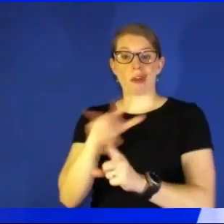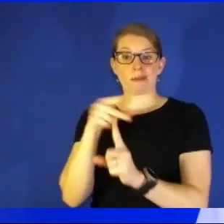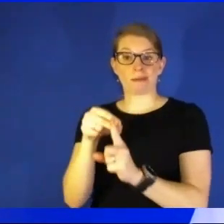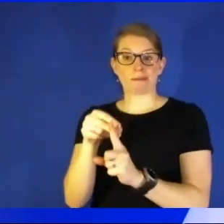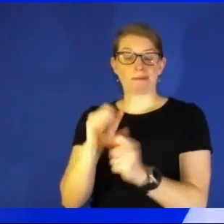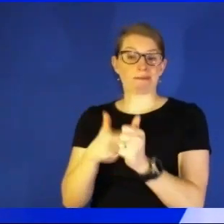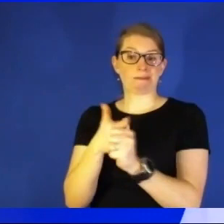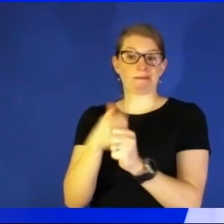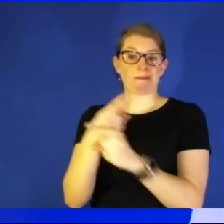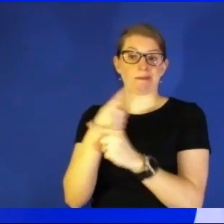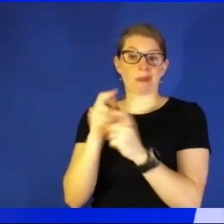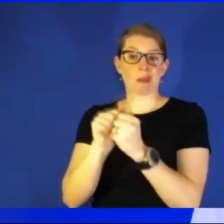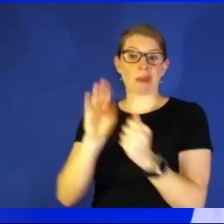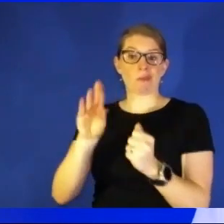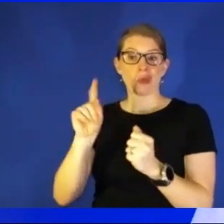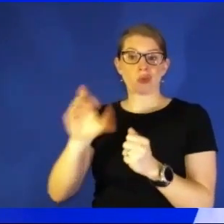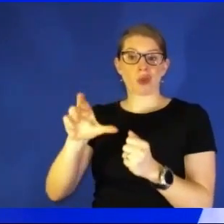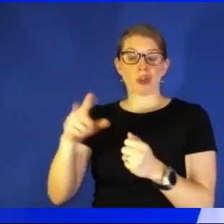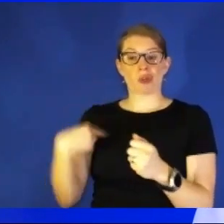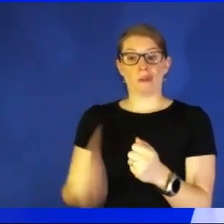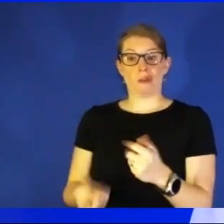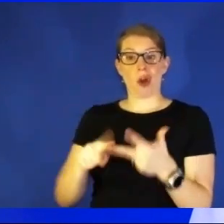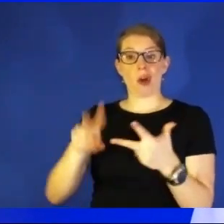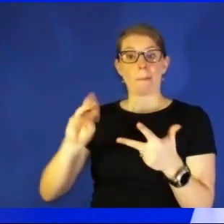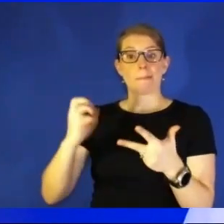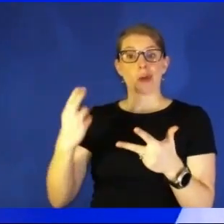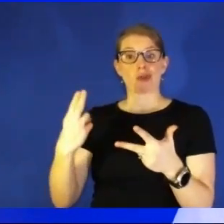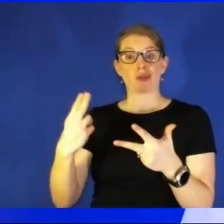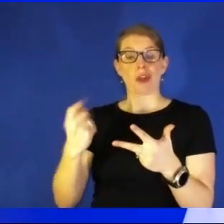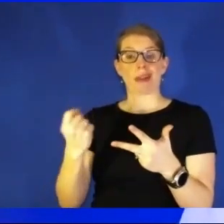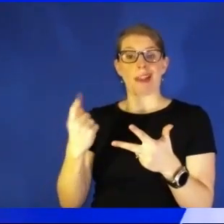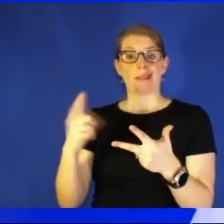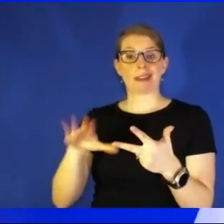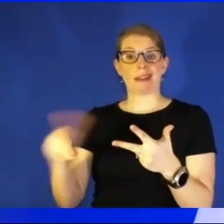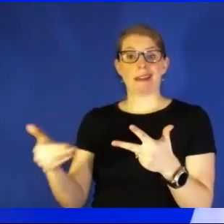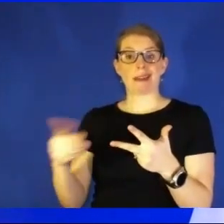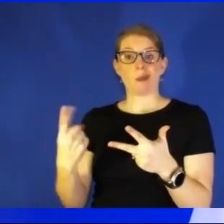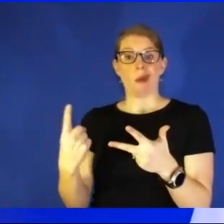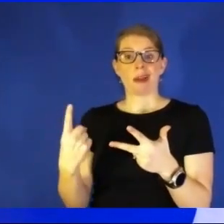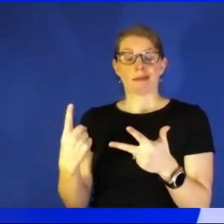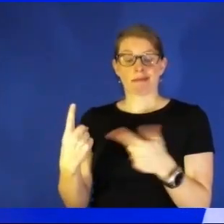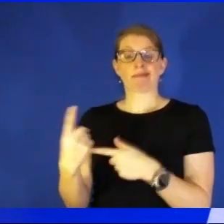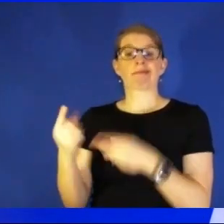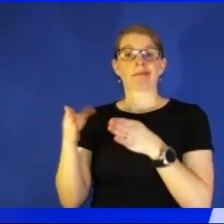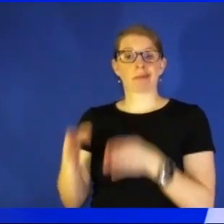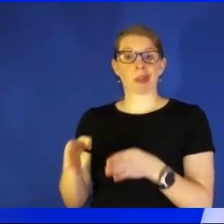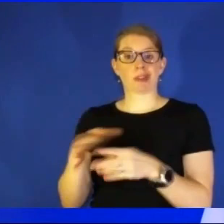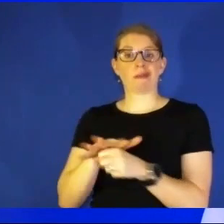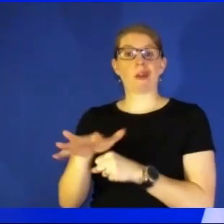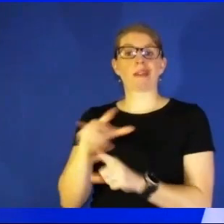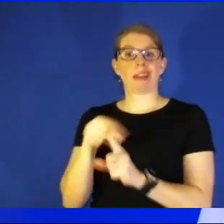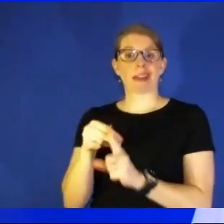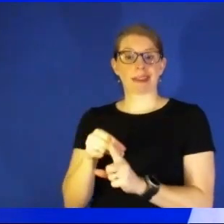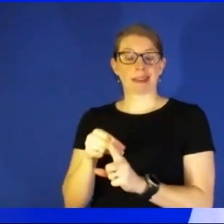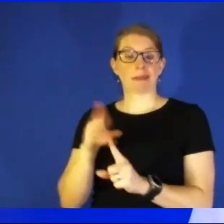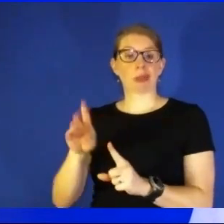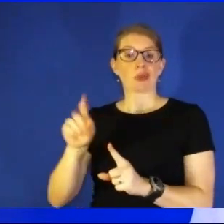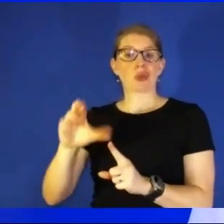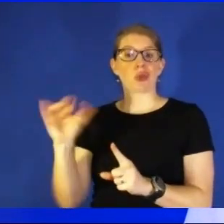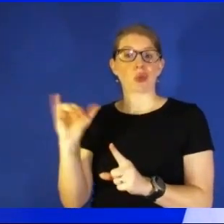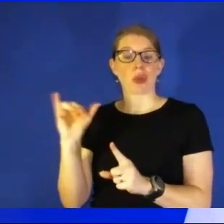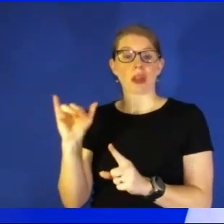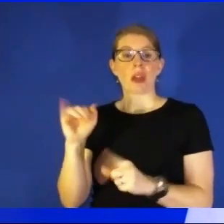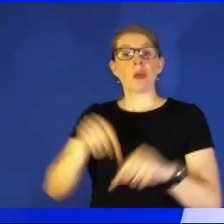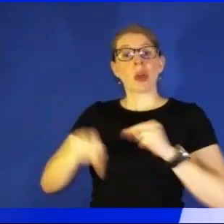their booster. And so far in March here, we've had 11 deaths. Only one of those people has been fully vaccinated and boosted. And when we do go back and